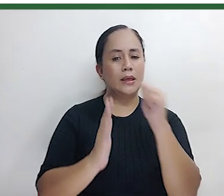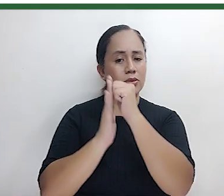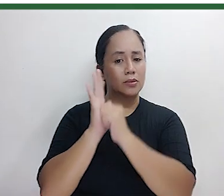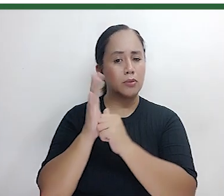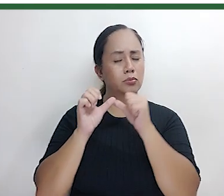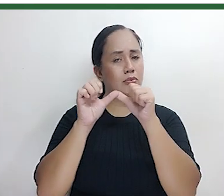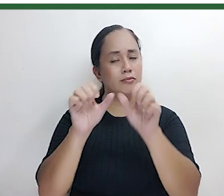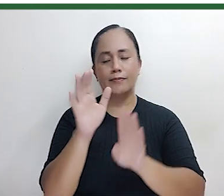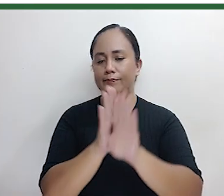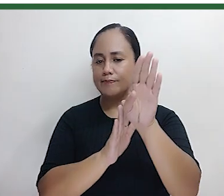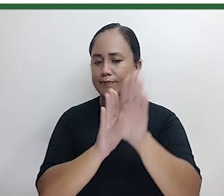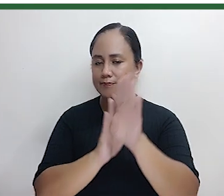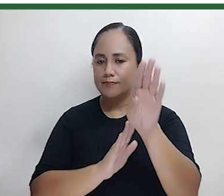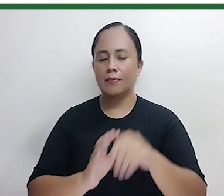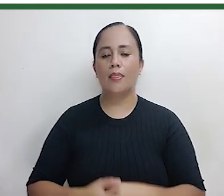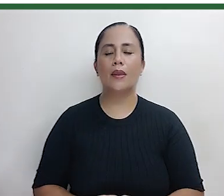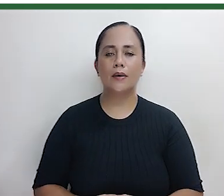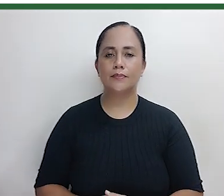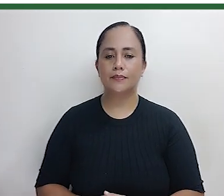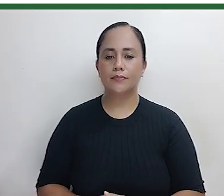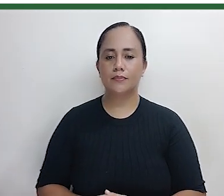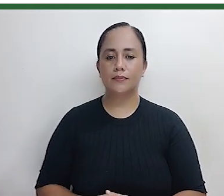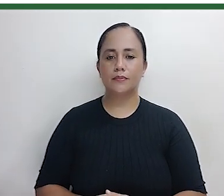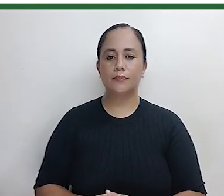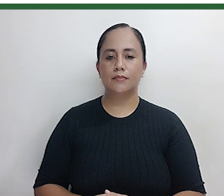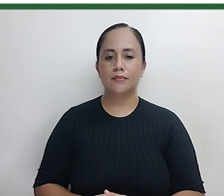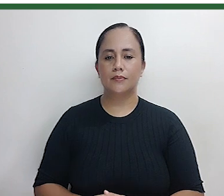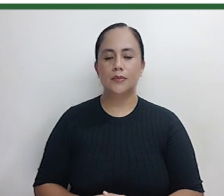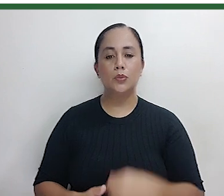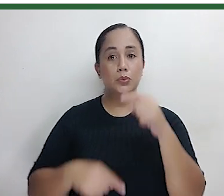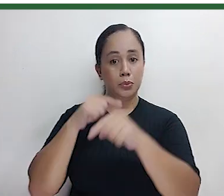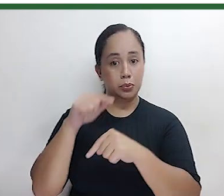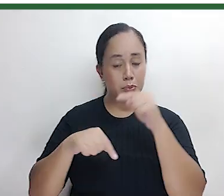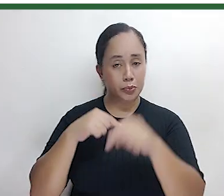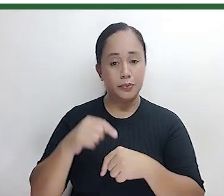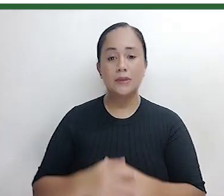Achieving the 2030 Agenda for Sustainable Development Goals.